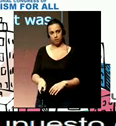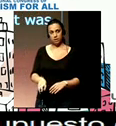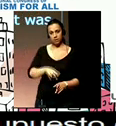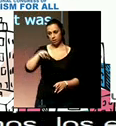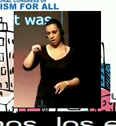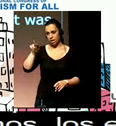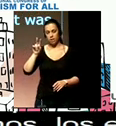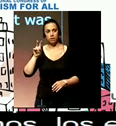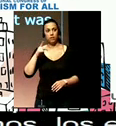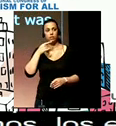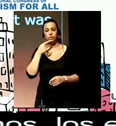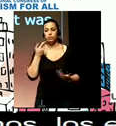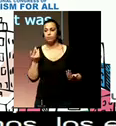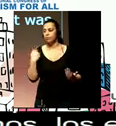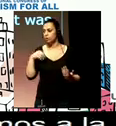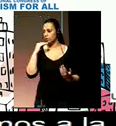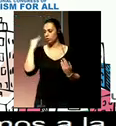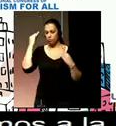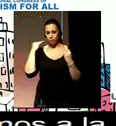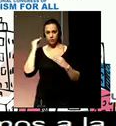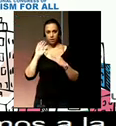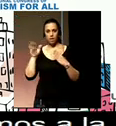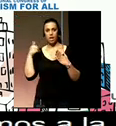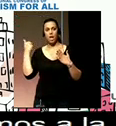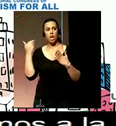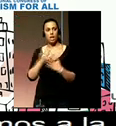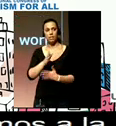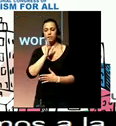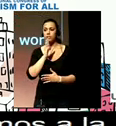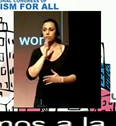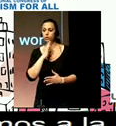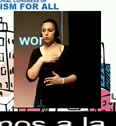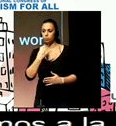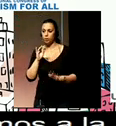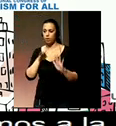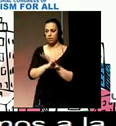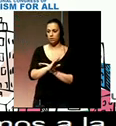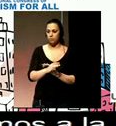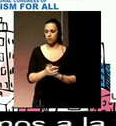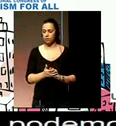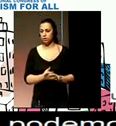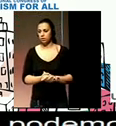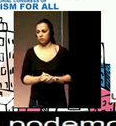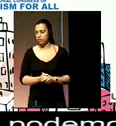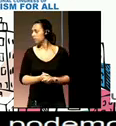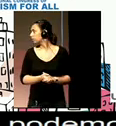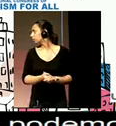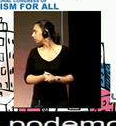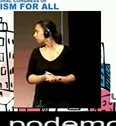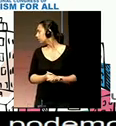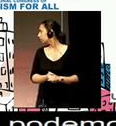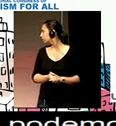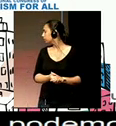to get? And while we were working on this audit, a local farmer, wanted to bring some